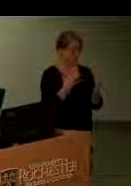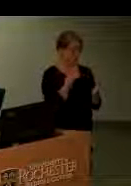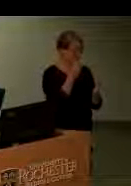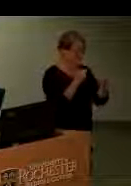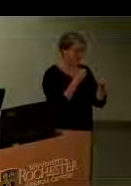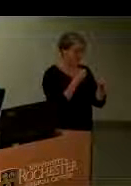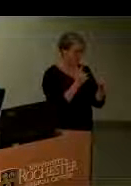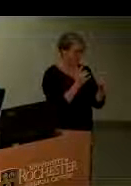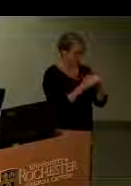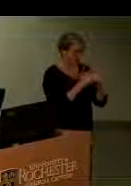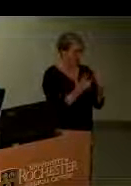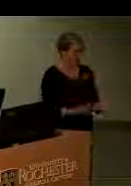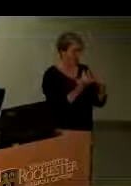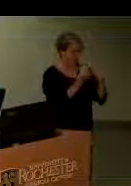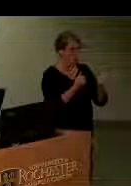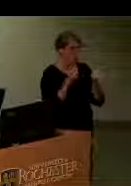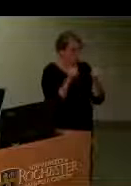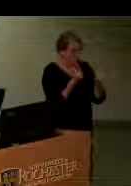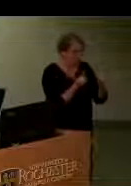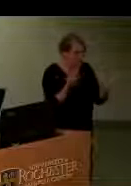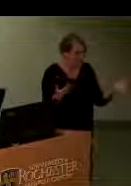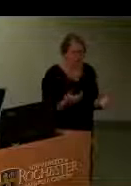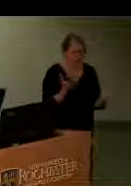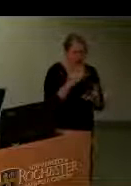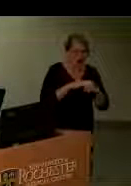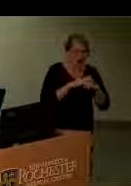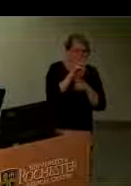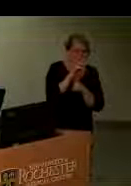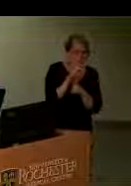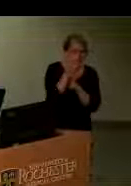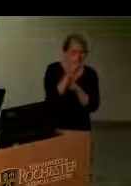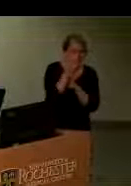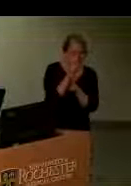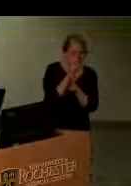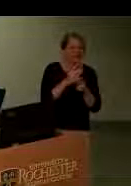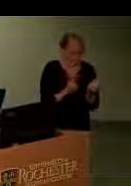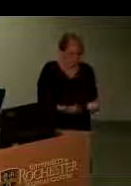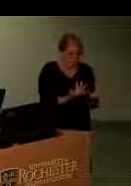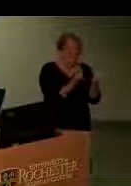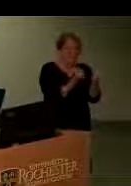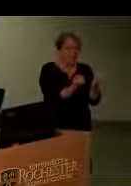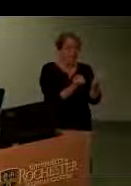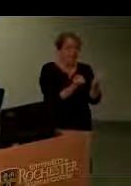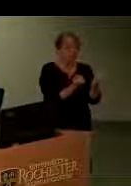while driving up here on Route 17, and